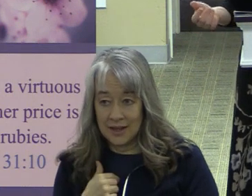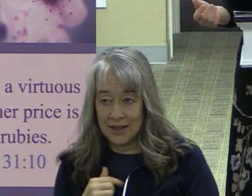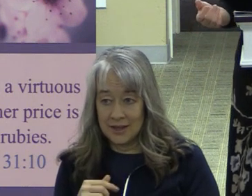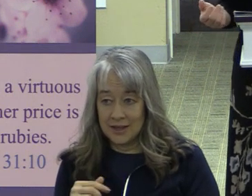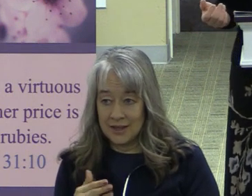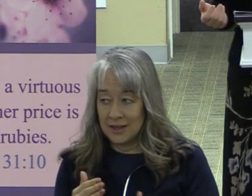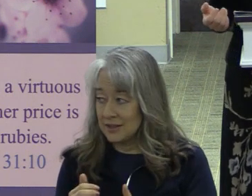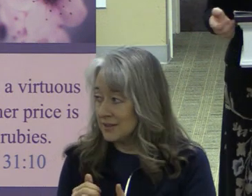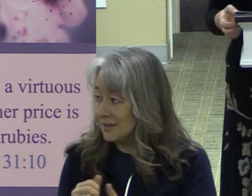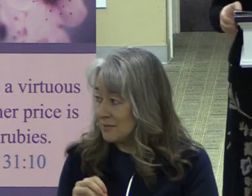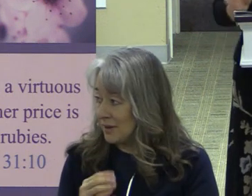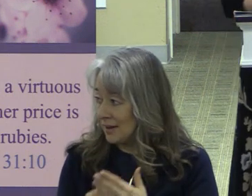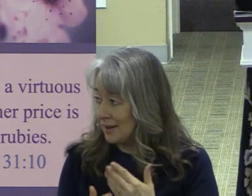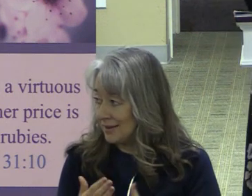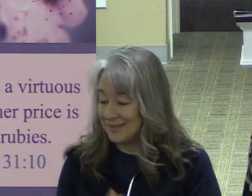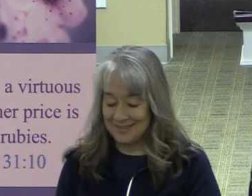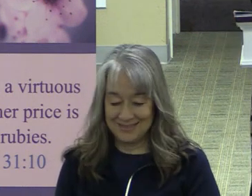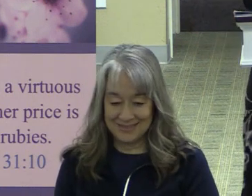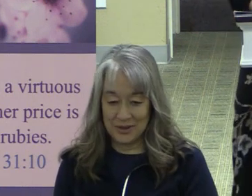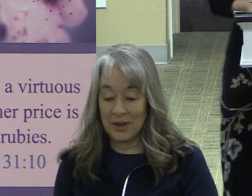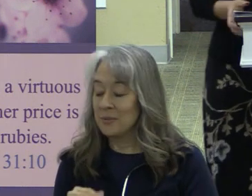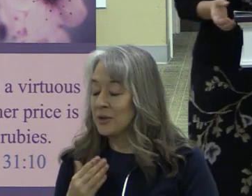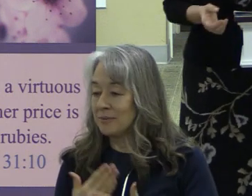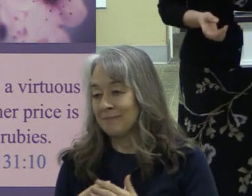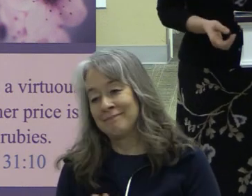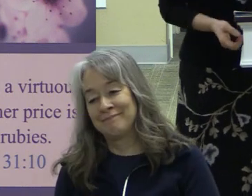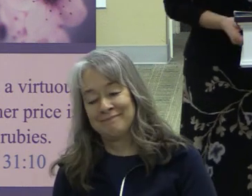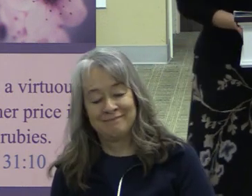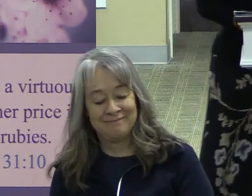can I carry this in my hand? Okay, super cool.